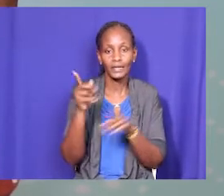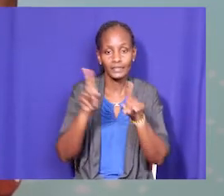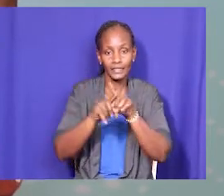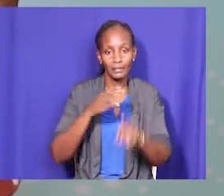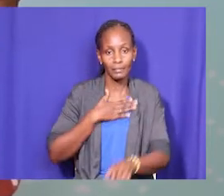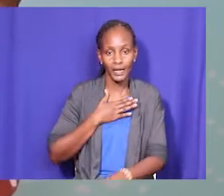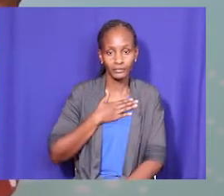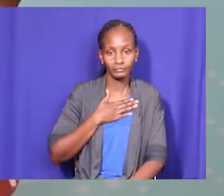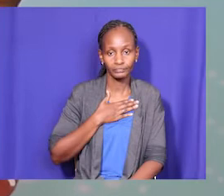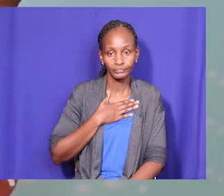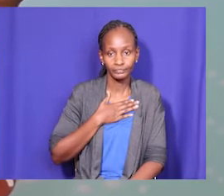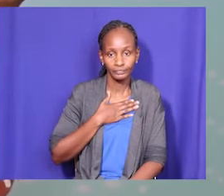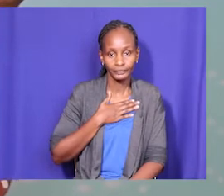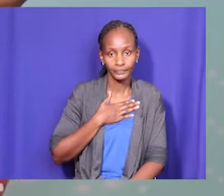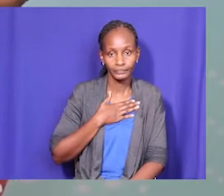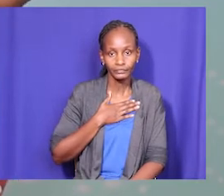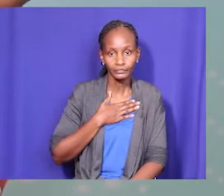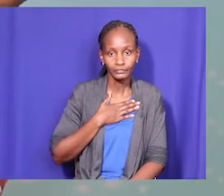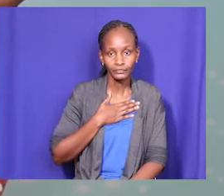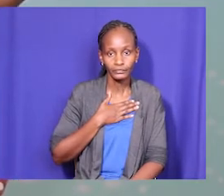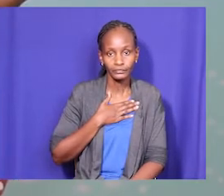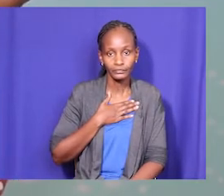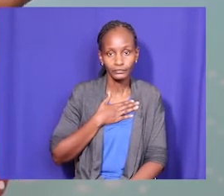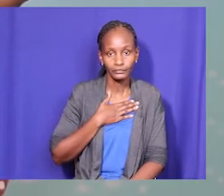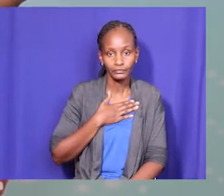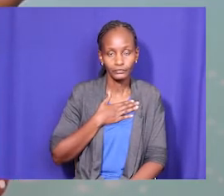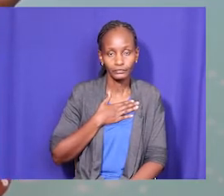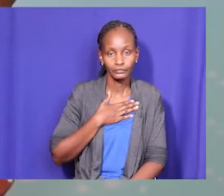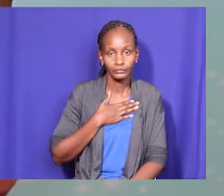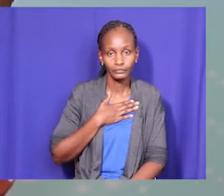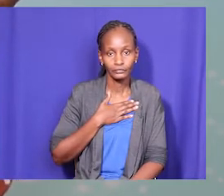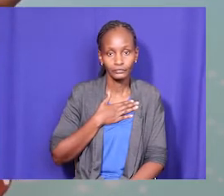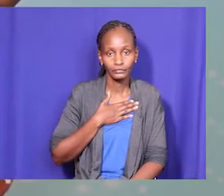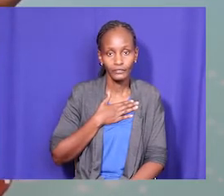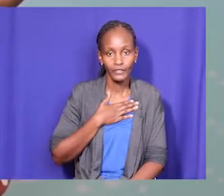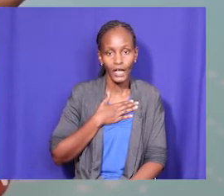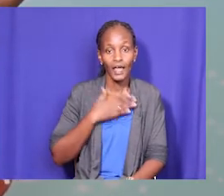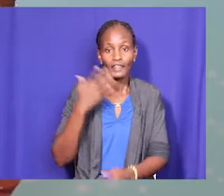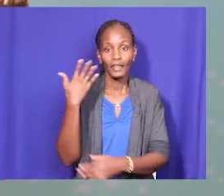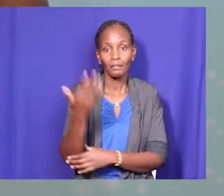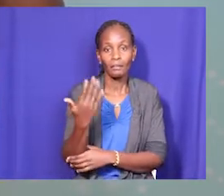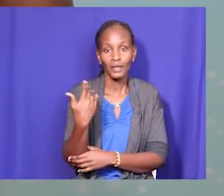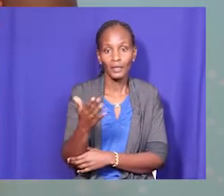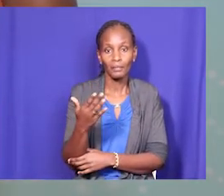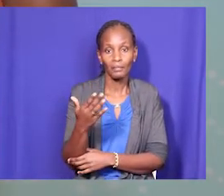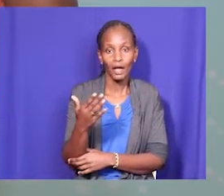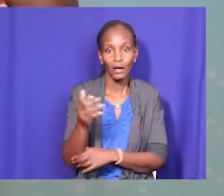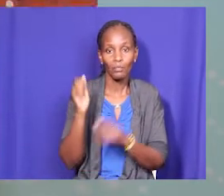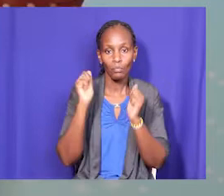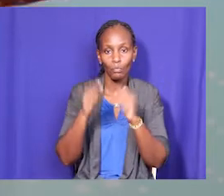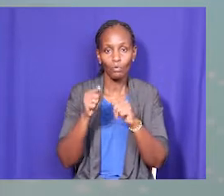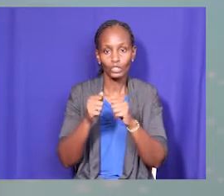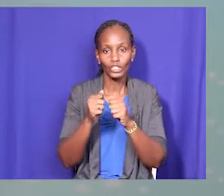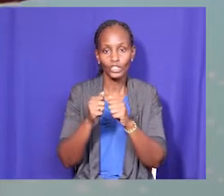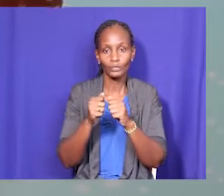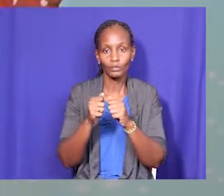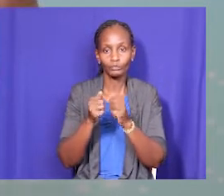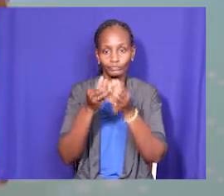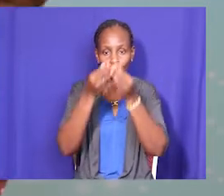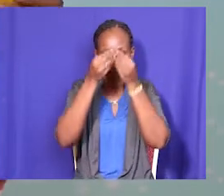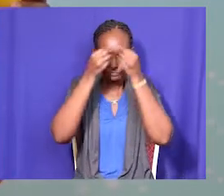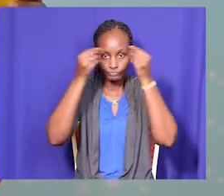like this. Make sure this piece of paper can go around your